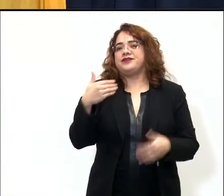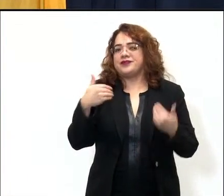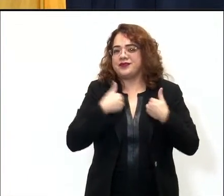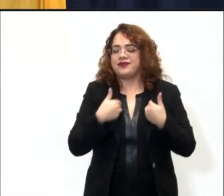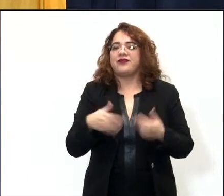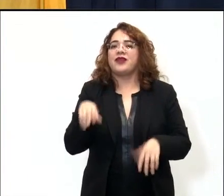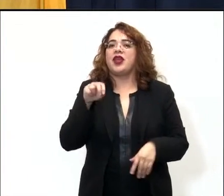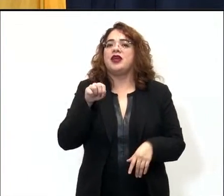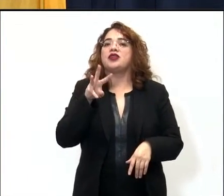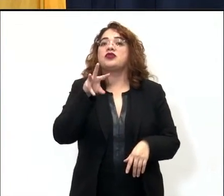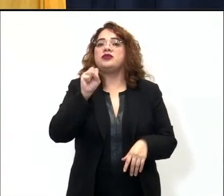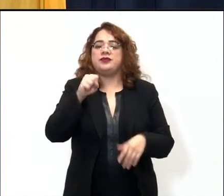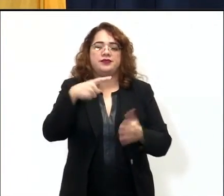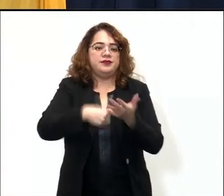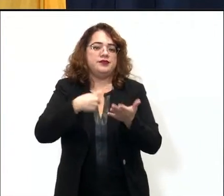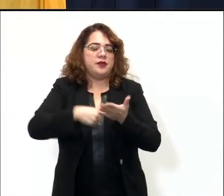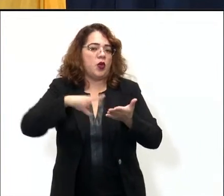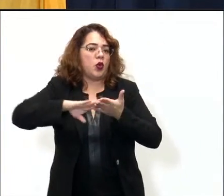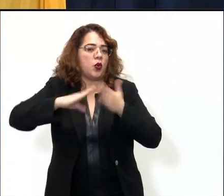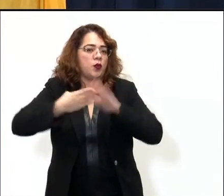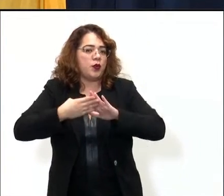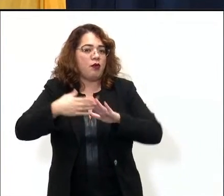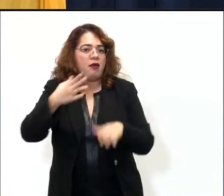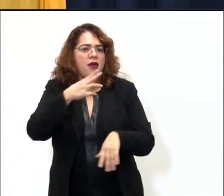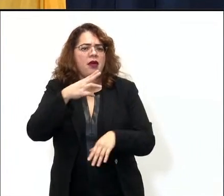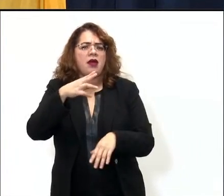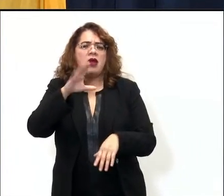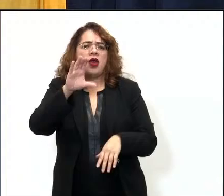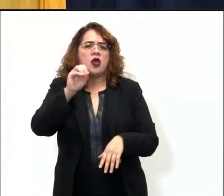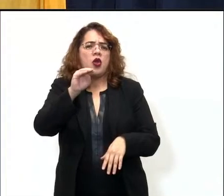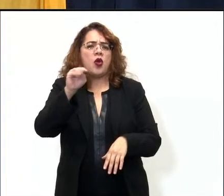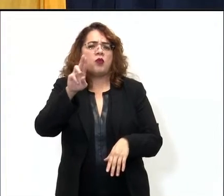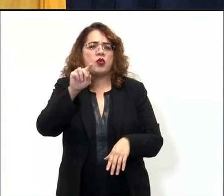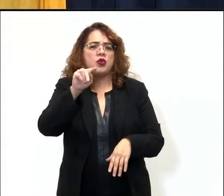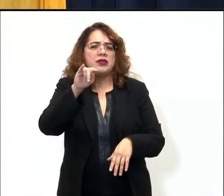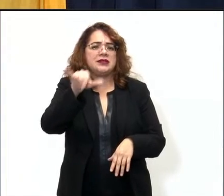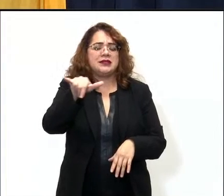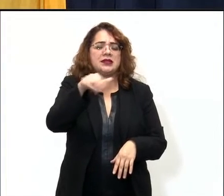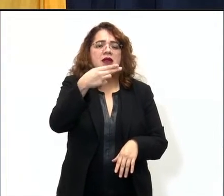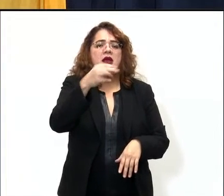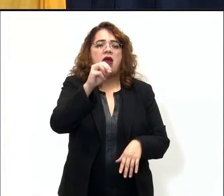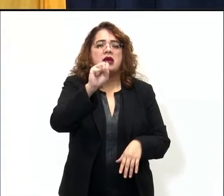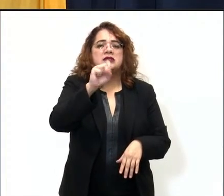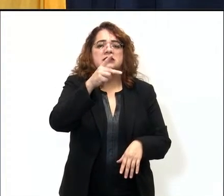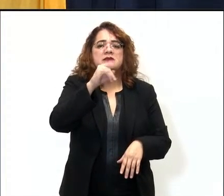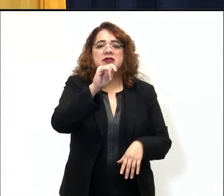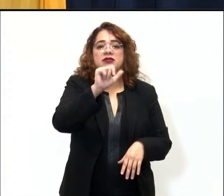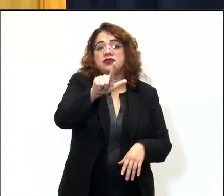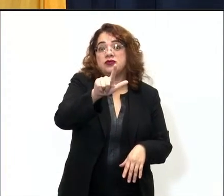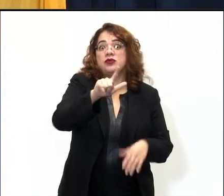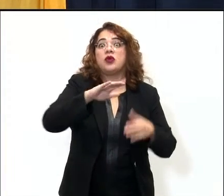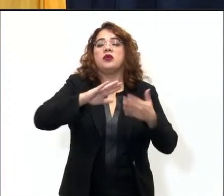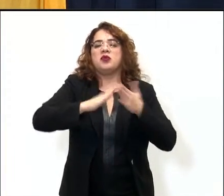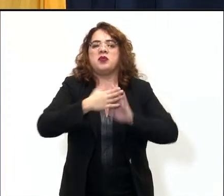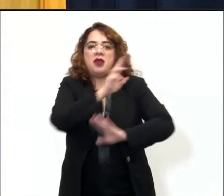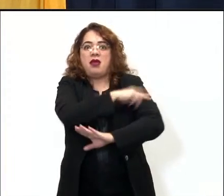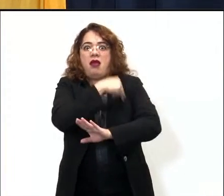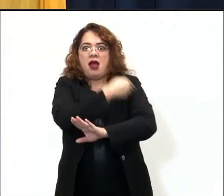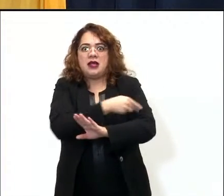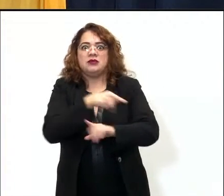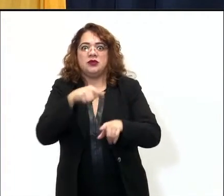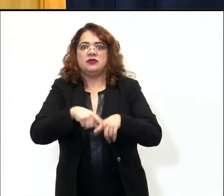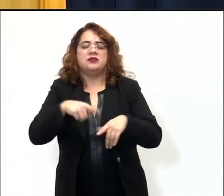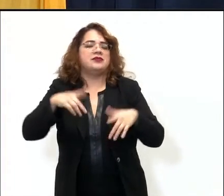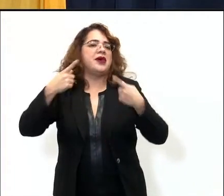course, many months, a year of really prepping, community hospital is finally open. Very